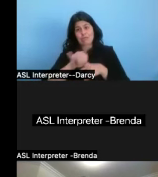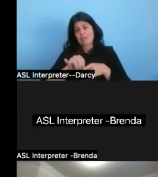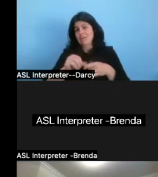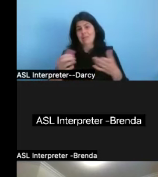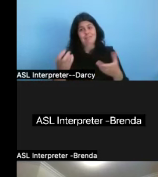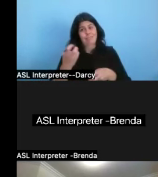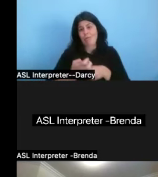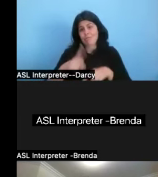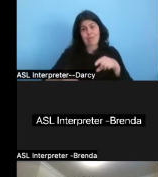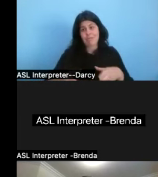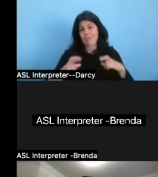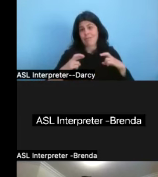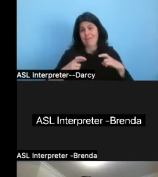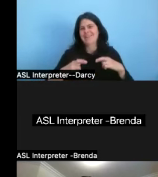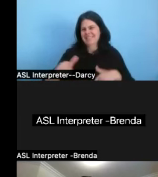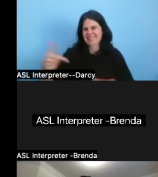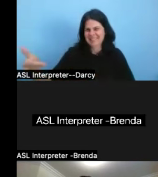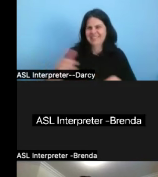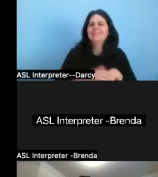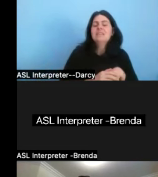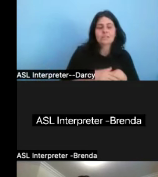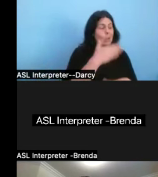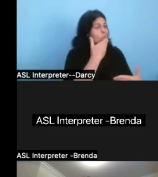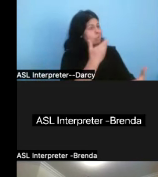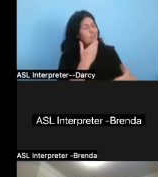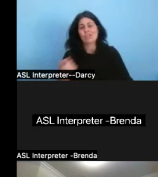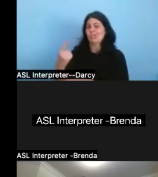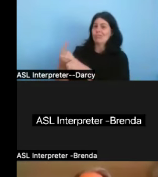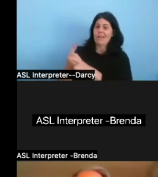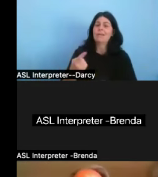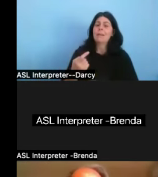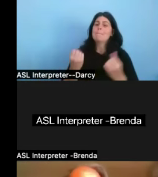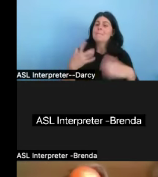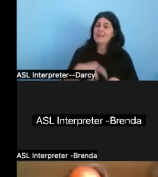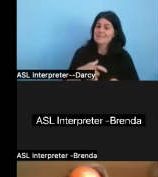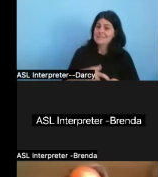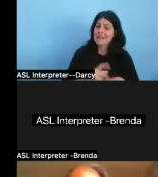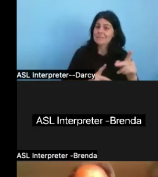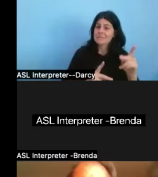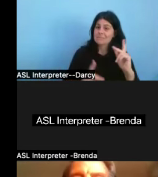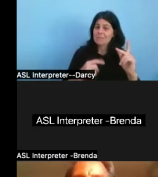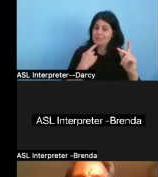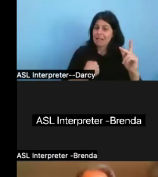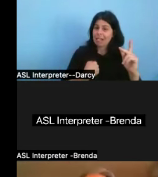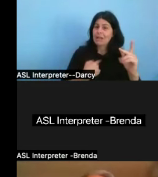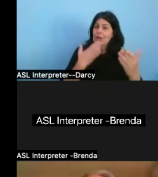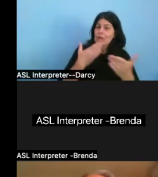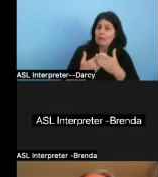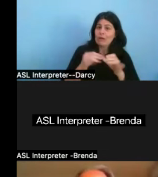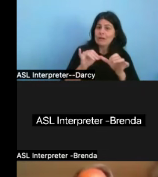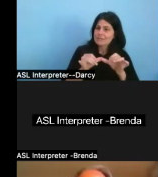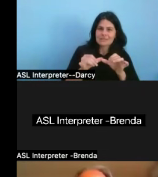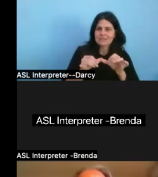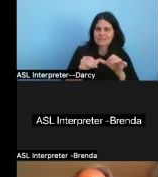over. Thank you. And you're correct. I've been told many times that a good engineer fails retirement at